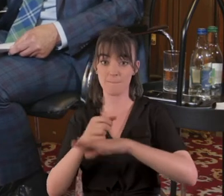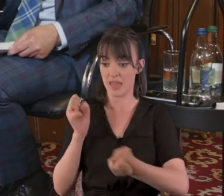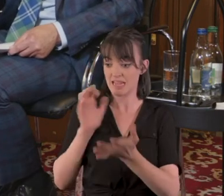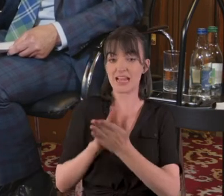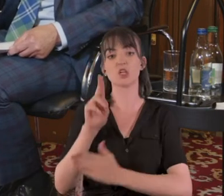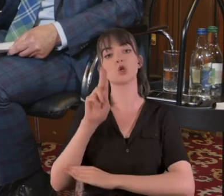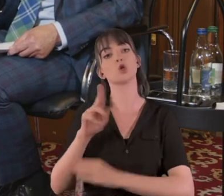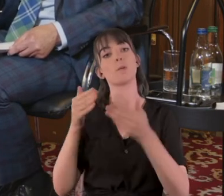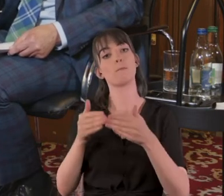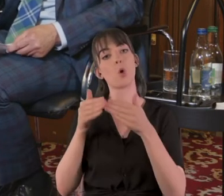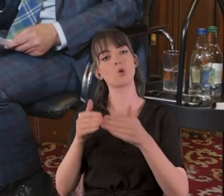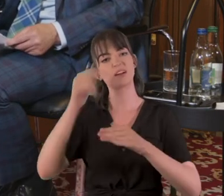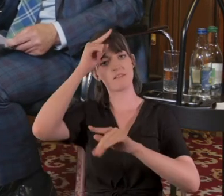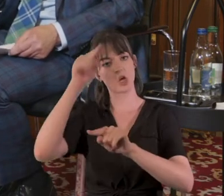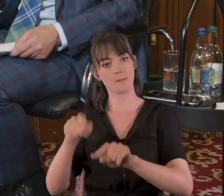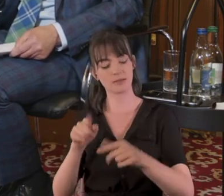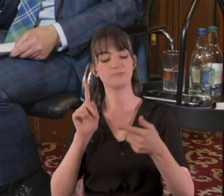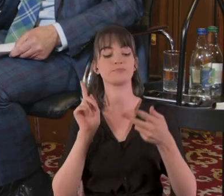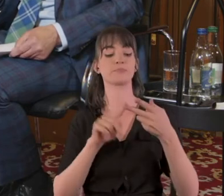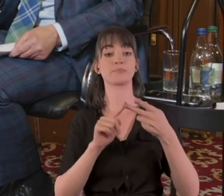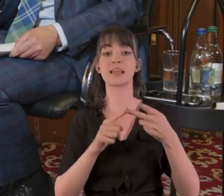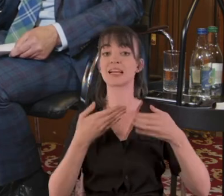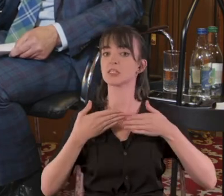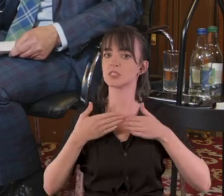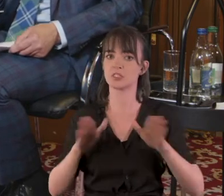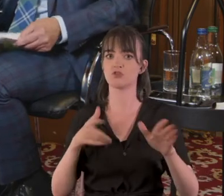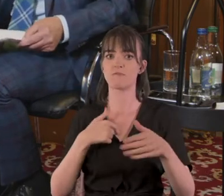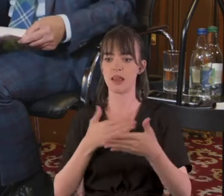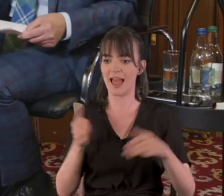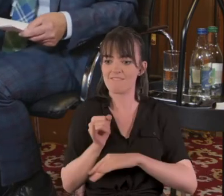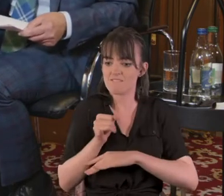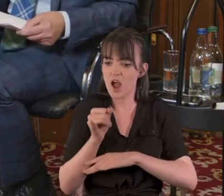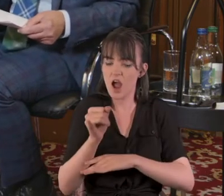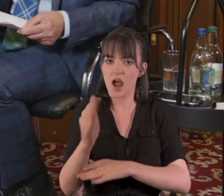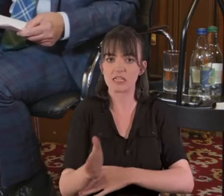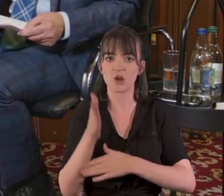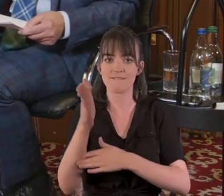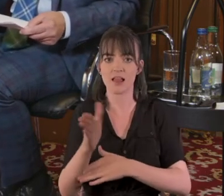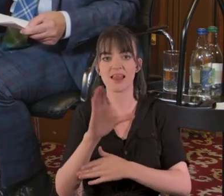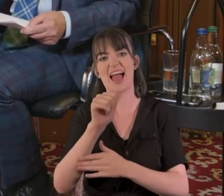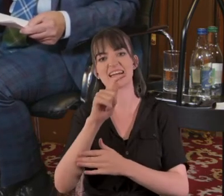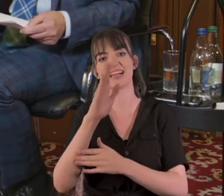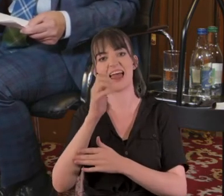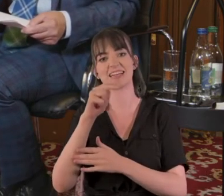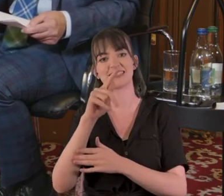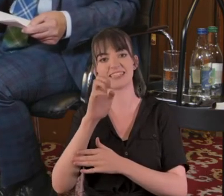in general, how far the cargoes are having to travel across the Atlantic. Oh, and there are two aspects to that. One